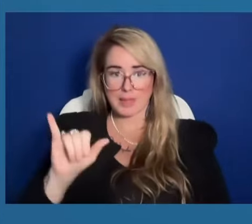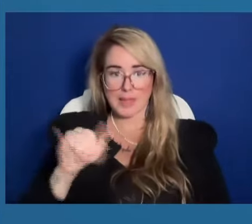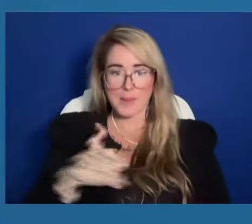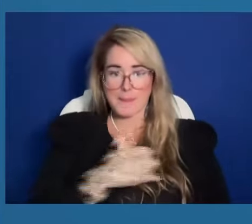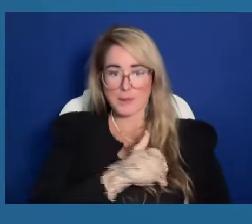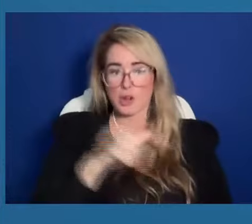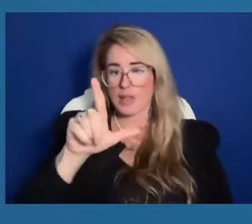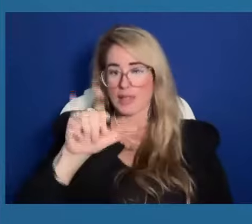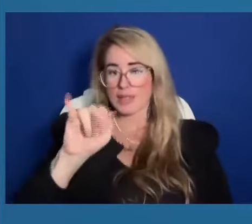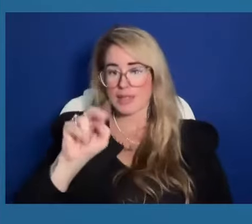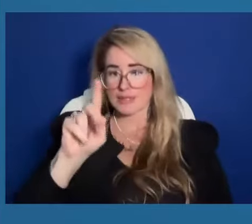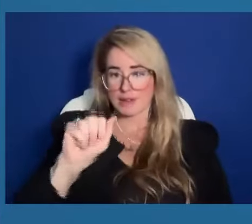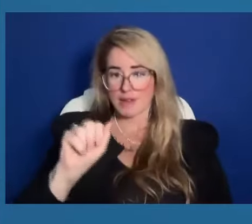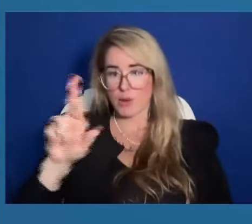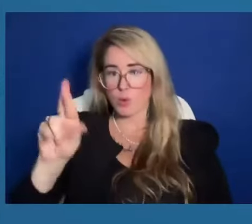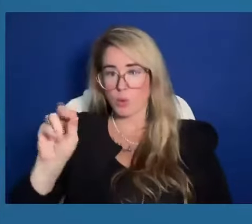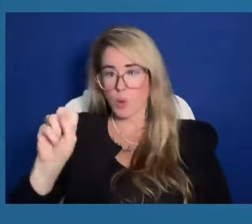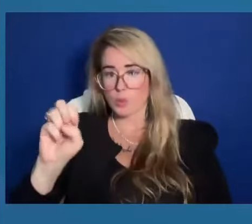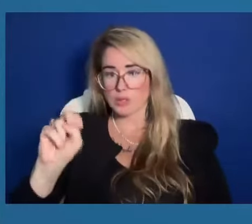Rosenthal.